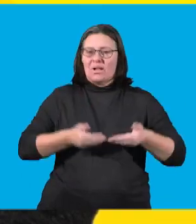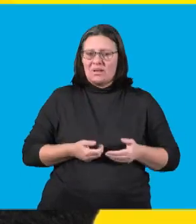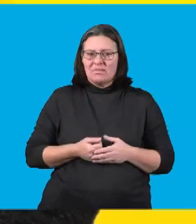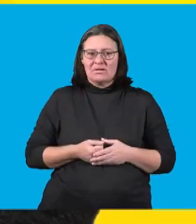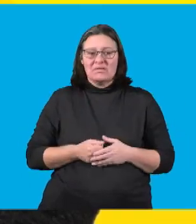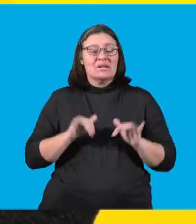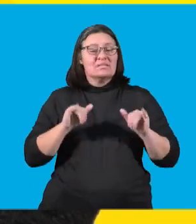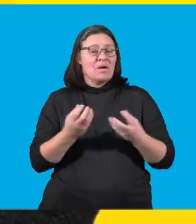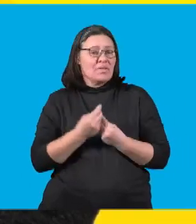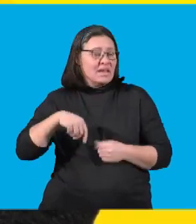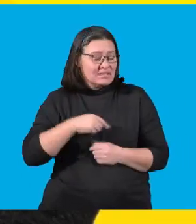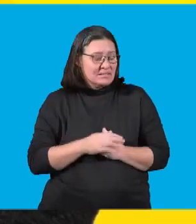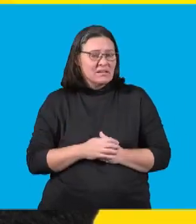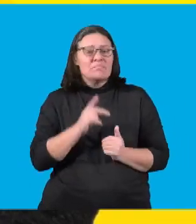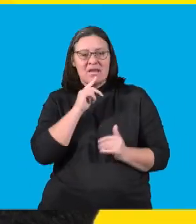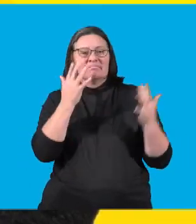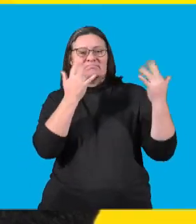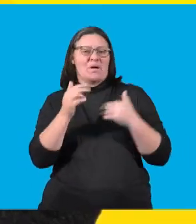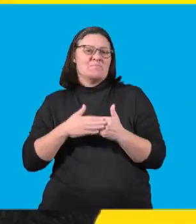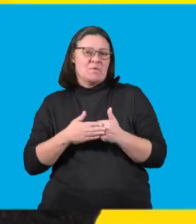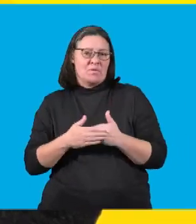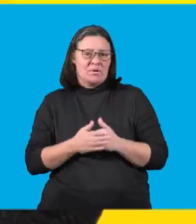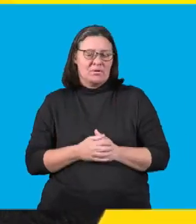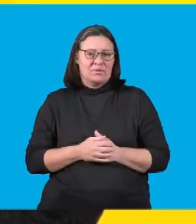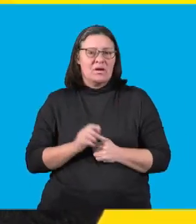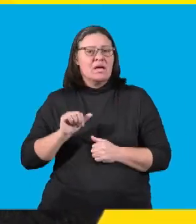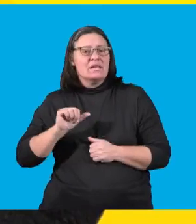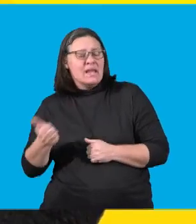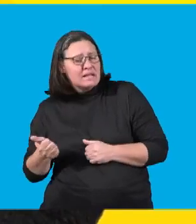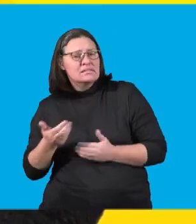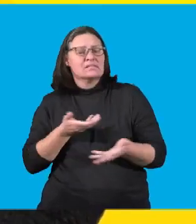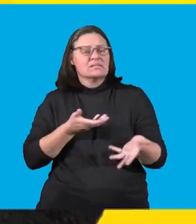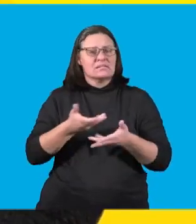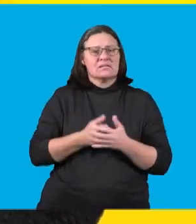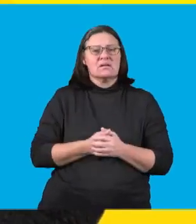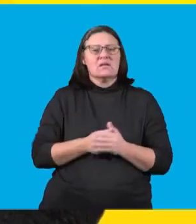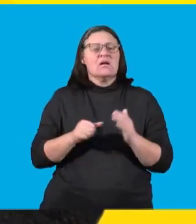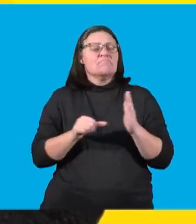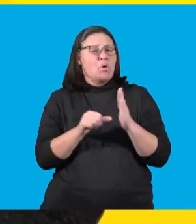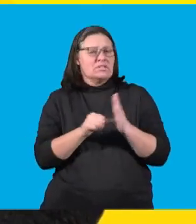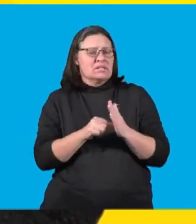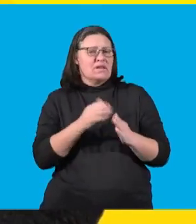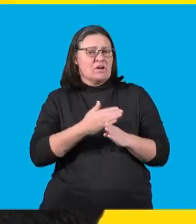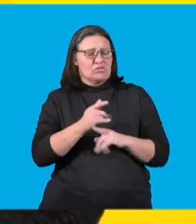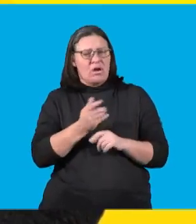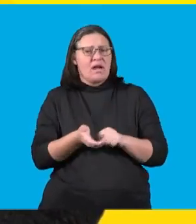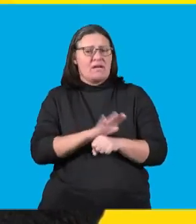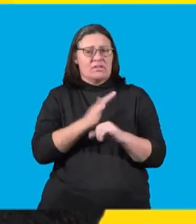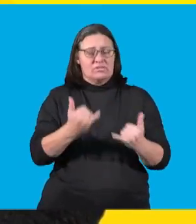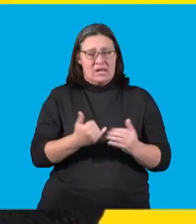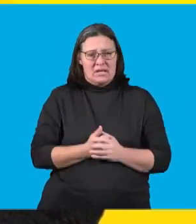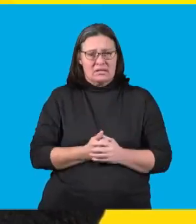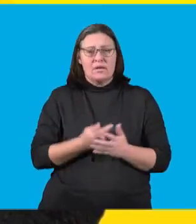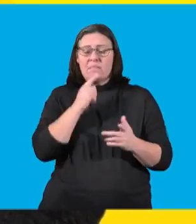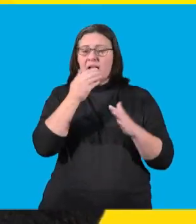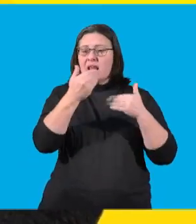Welcome back, everyone. I'm so glad that you stayed with us to find out more about calculus. So next we're going to talk about some key concepts that we'll be covering